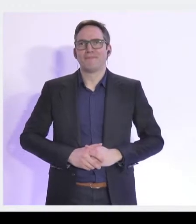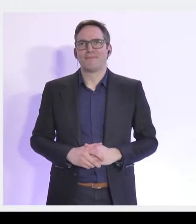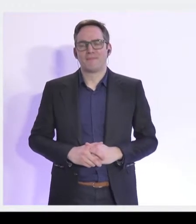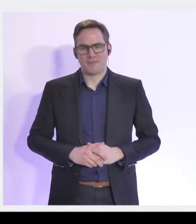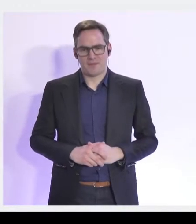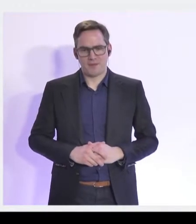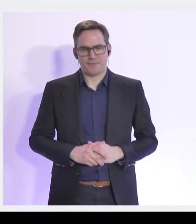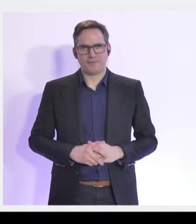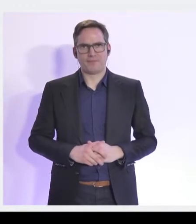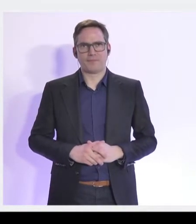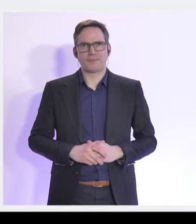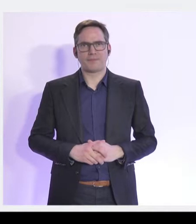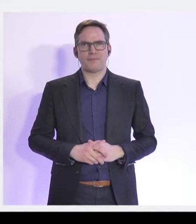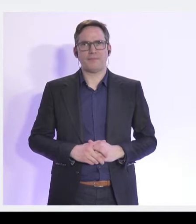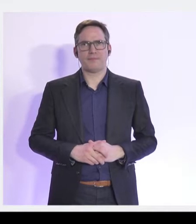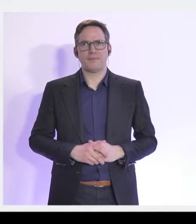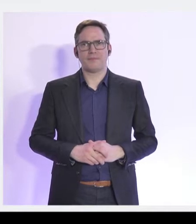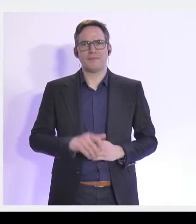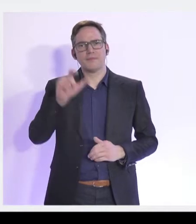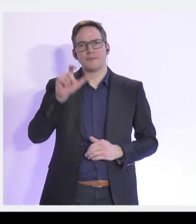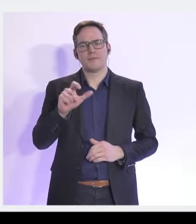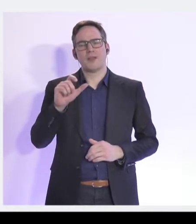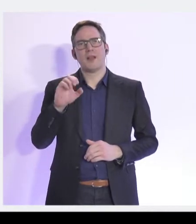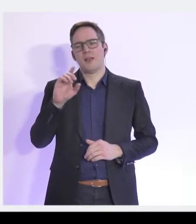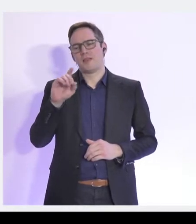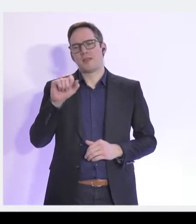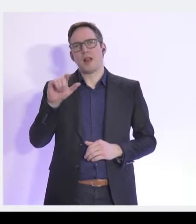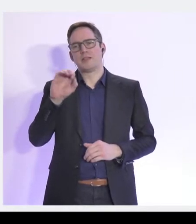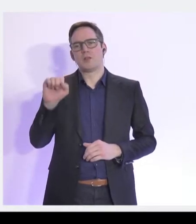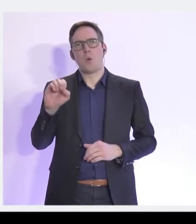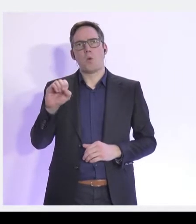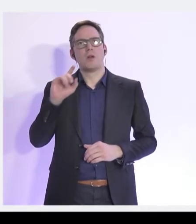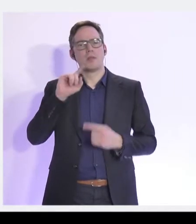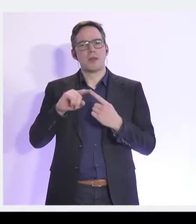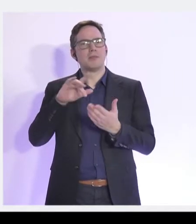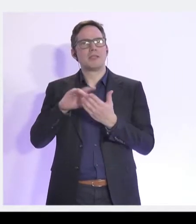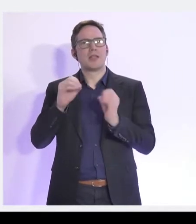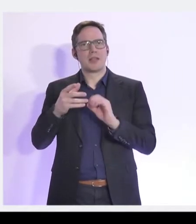Next question. Emmanuel Dalseco, handicap.fr.